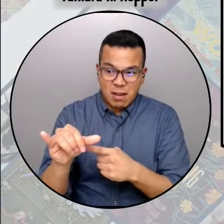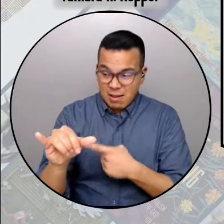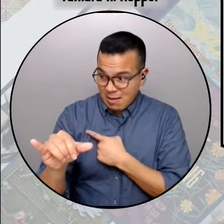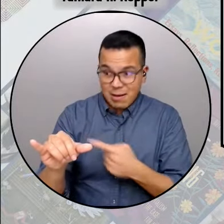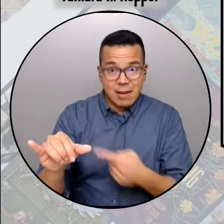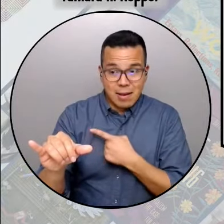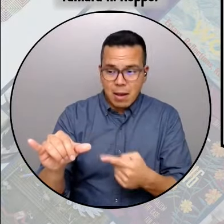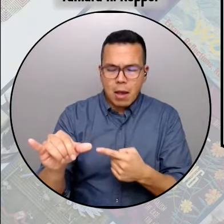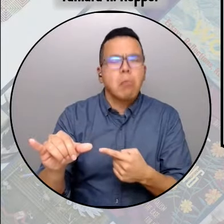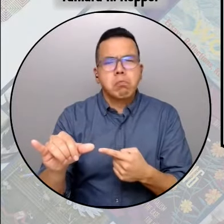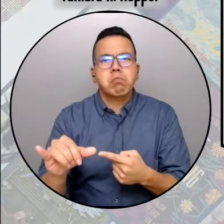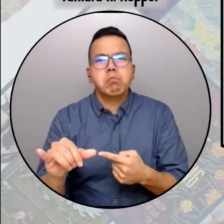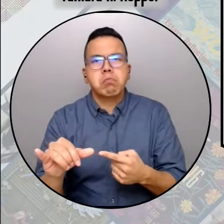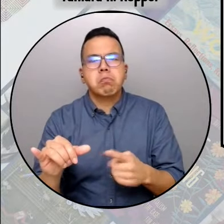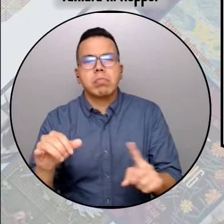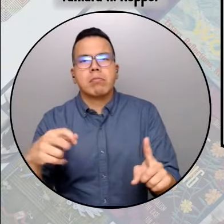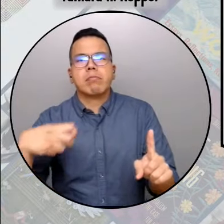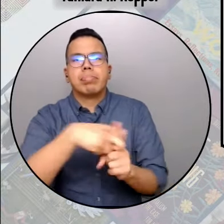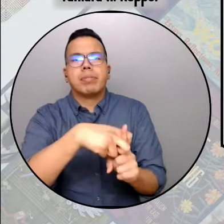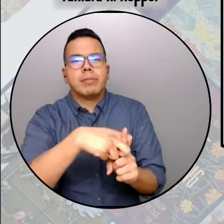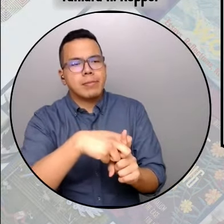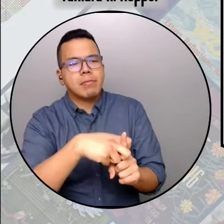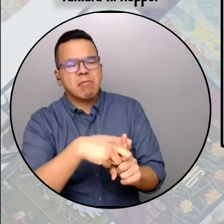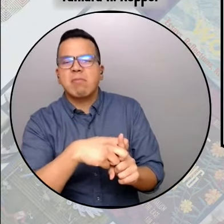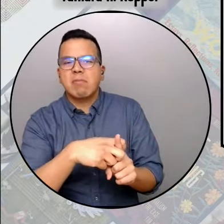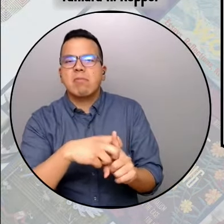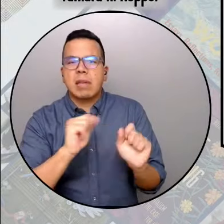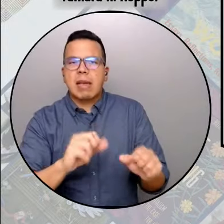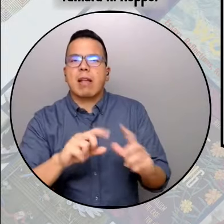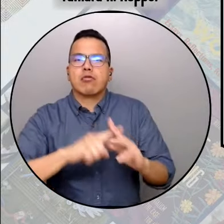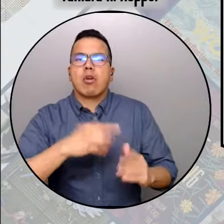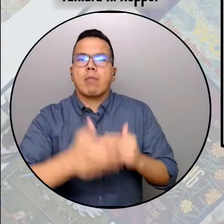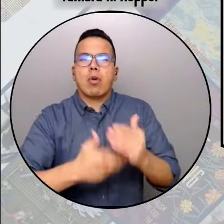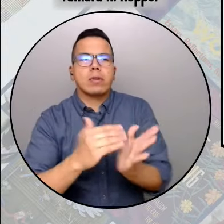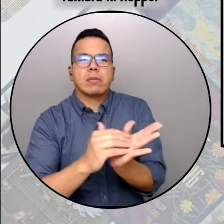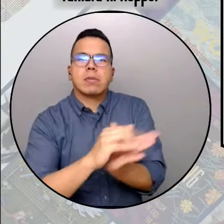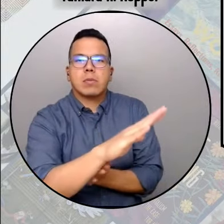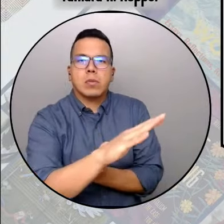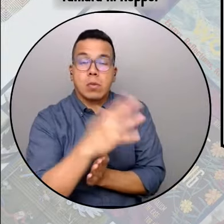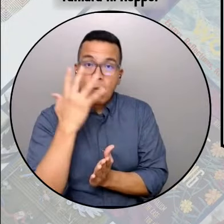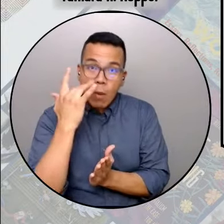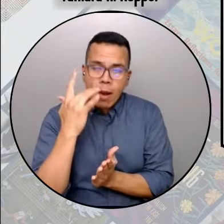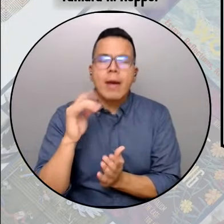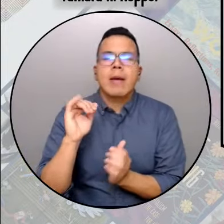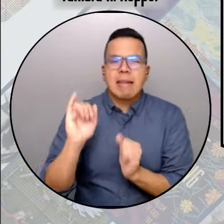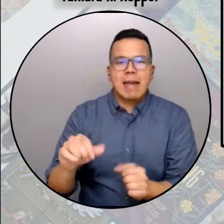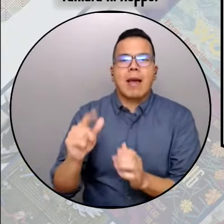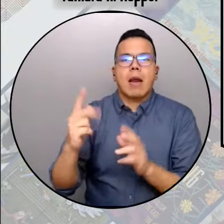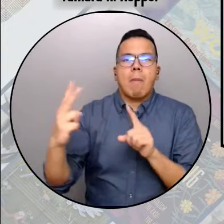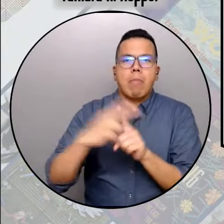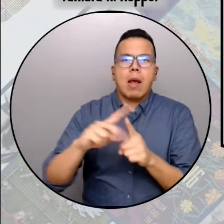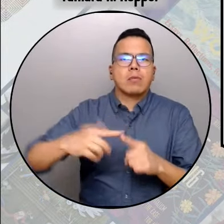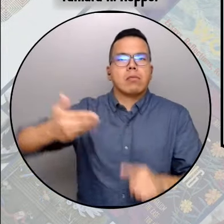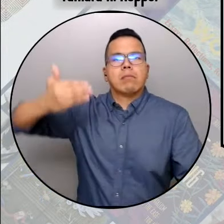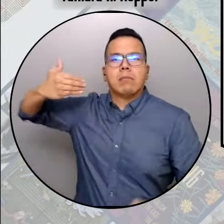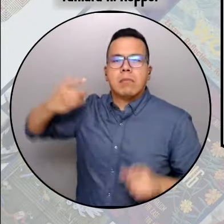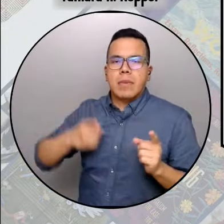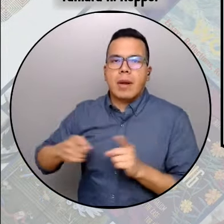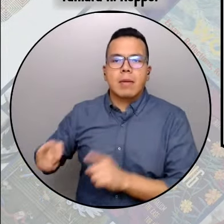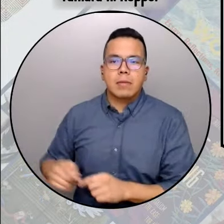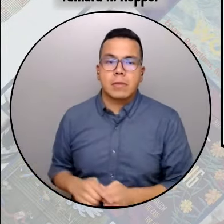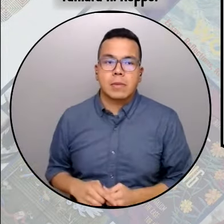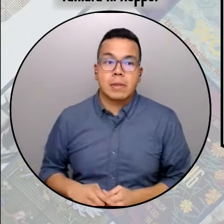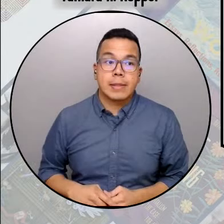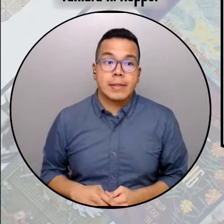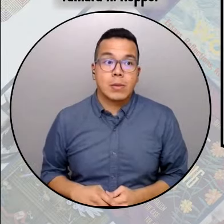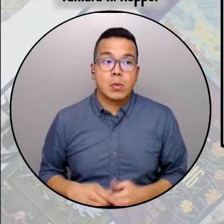you could still now be open to deportation because it's retroactive, Right. And so what that meant was the 1996 law